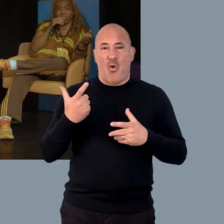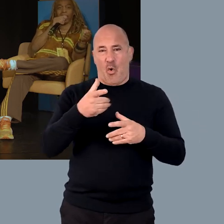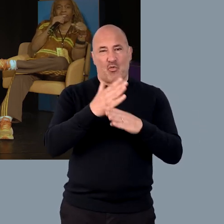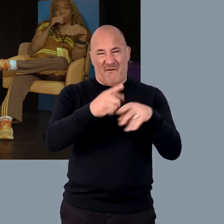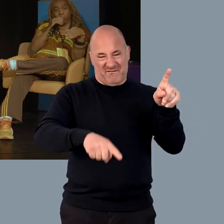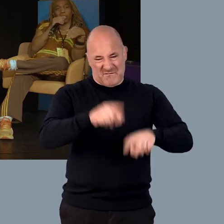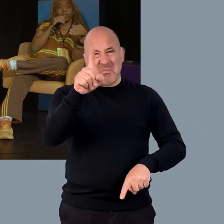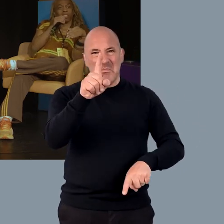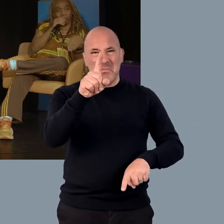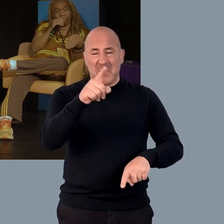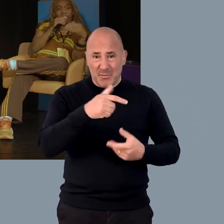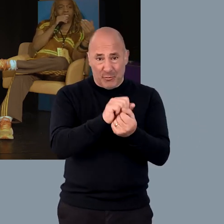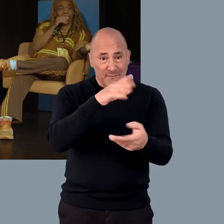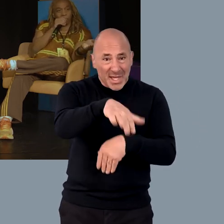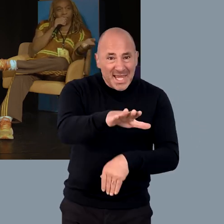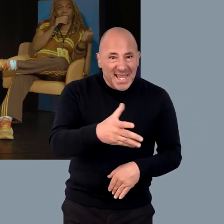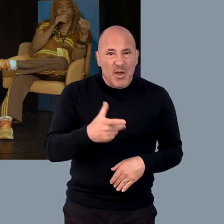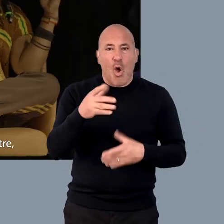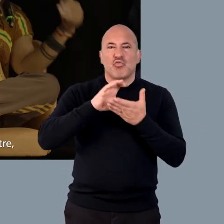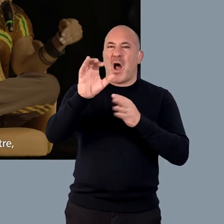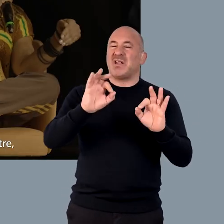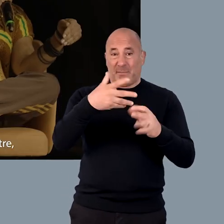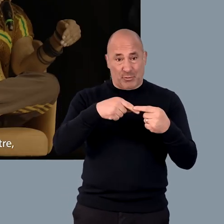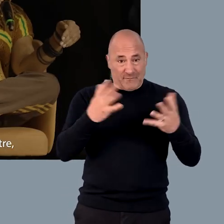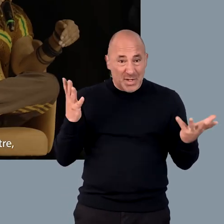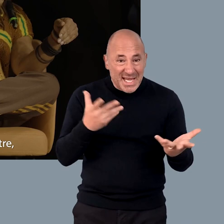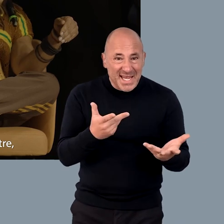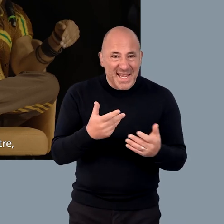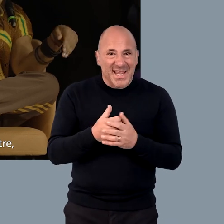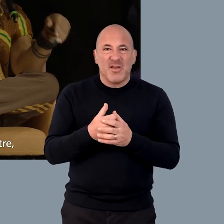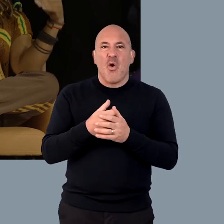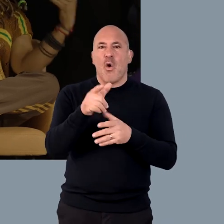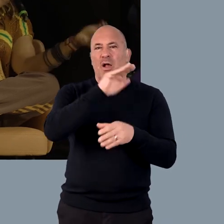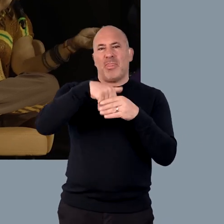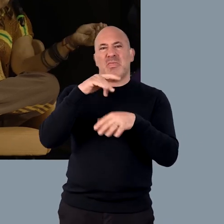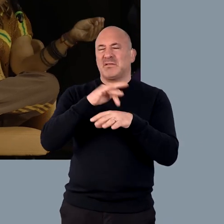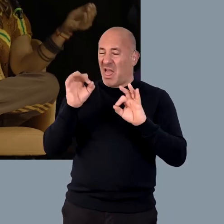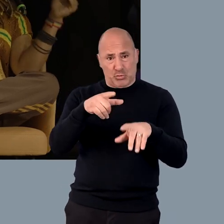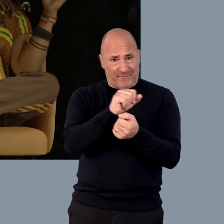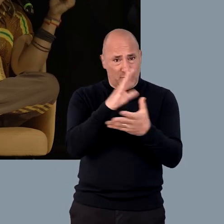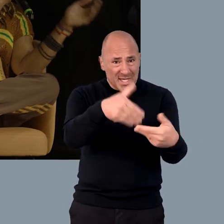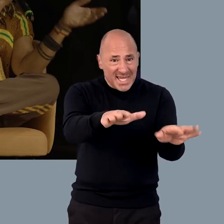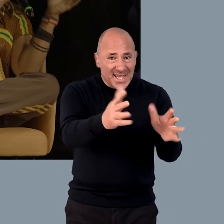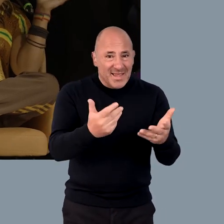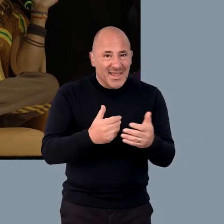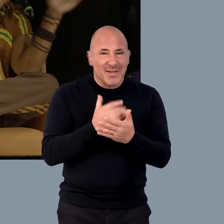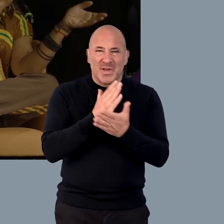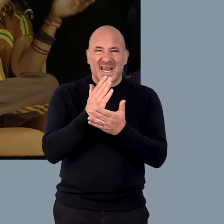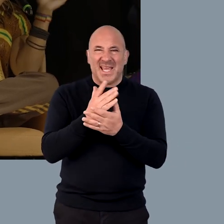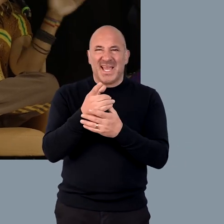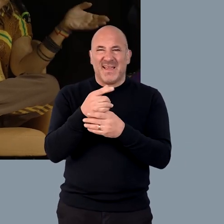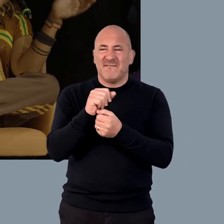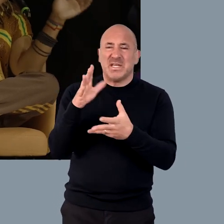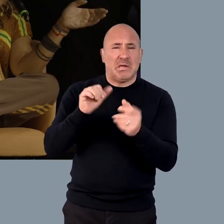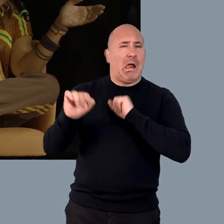they've set you free if someone won't give you a grant they've set you free if someone won't take you in their theater they've set you free what you're doing is you're